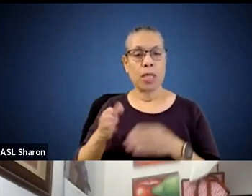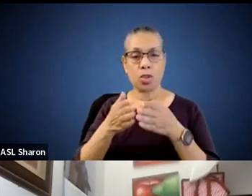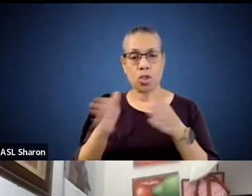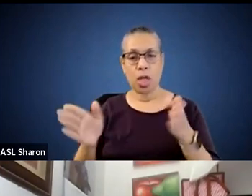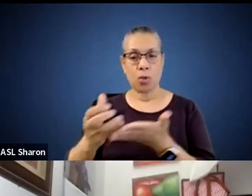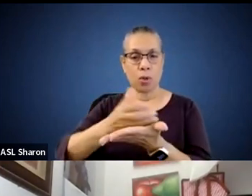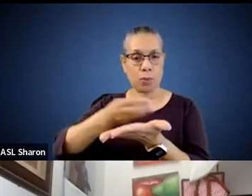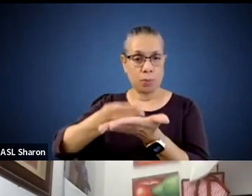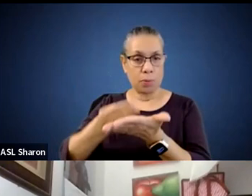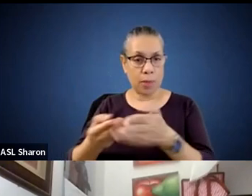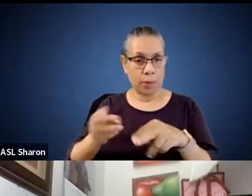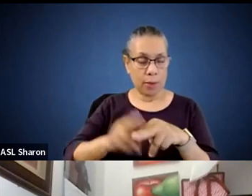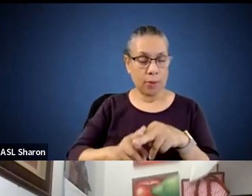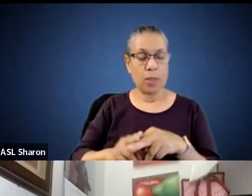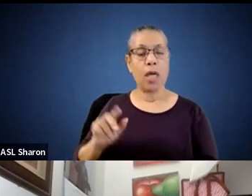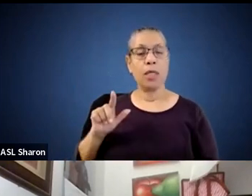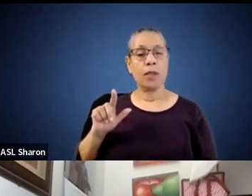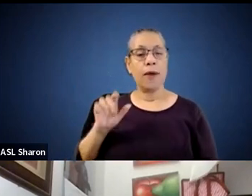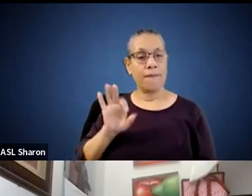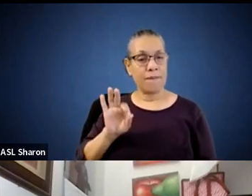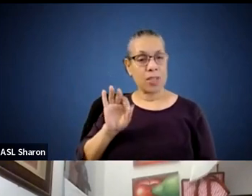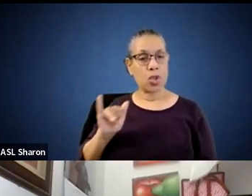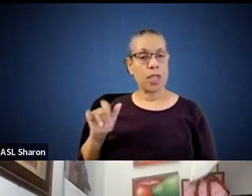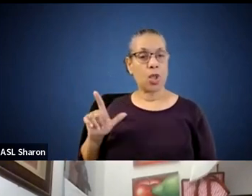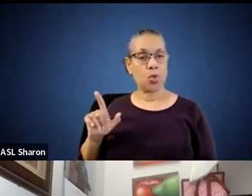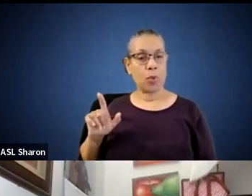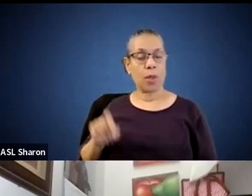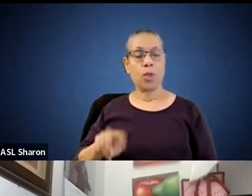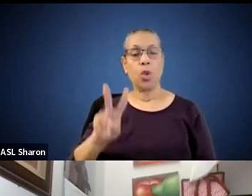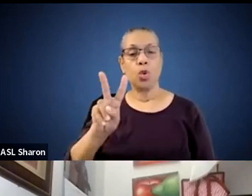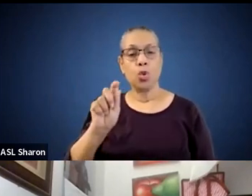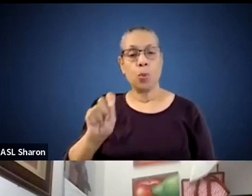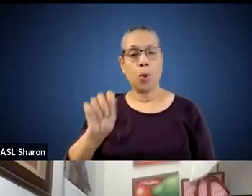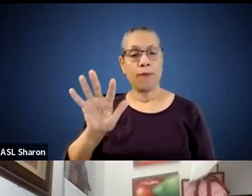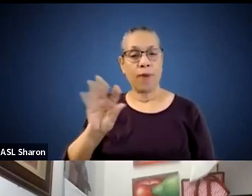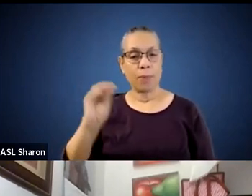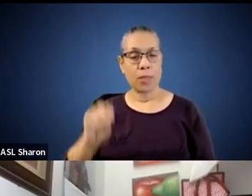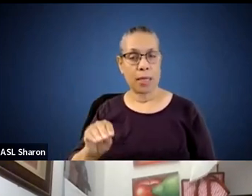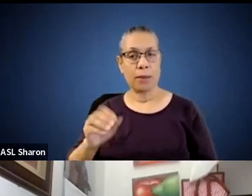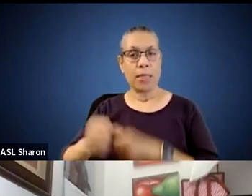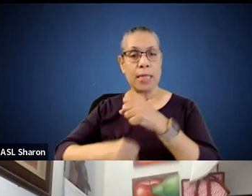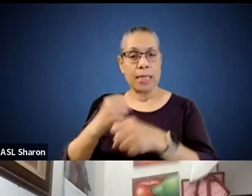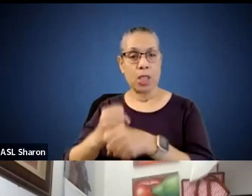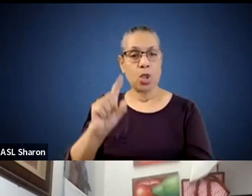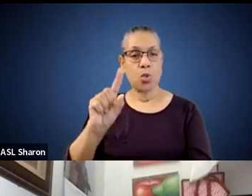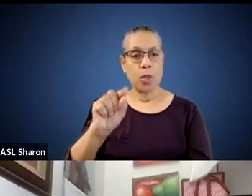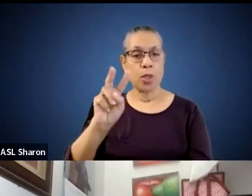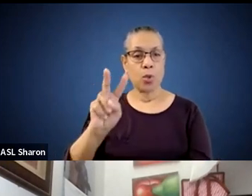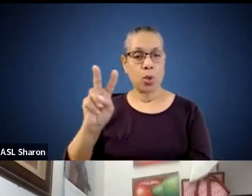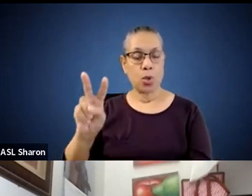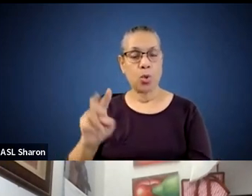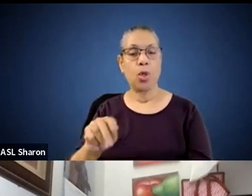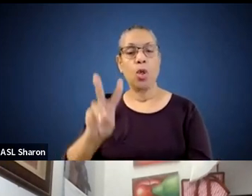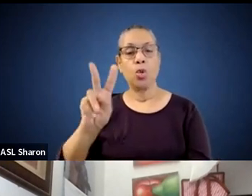in fiscal year 21 uh a 2.5 increase in fiscal year 22 and a 2.5